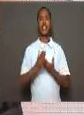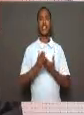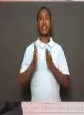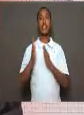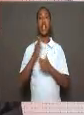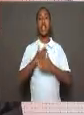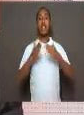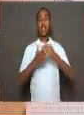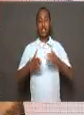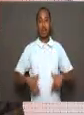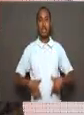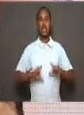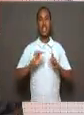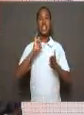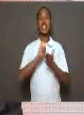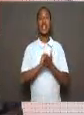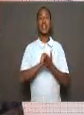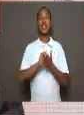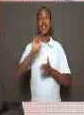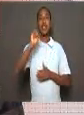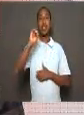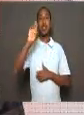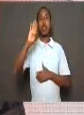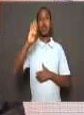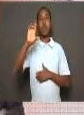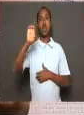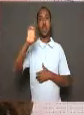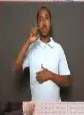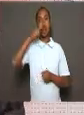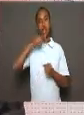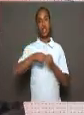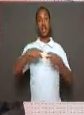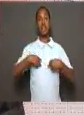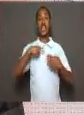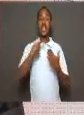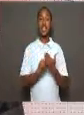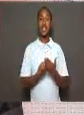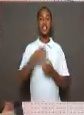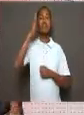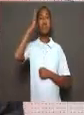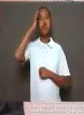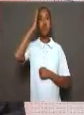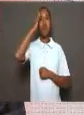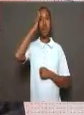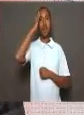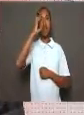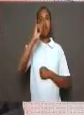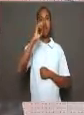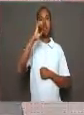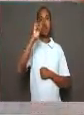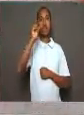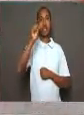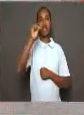of stability that noble gases have. This is known as the octet rule.